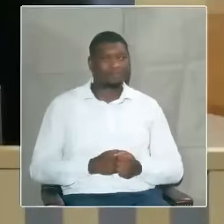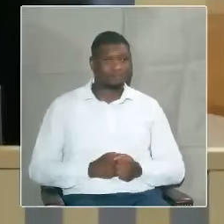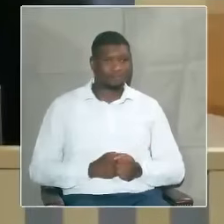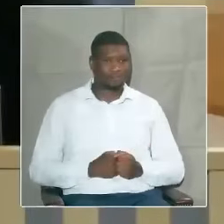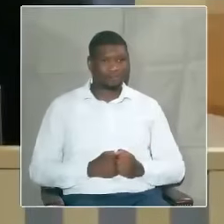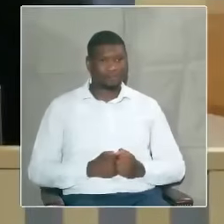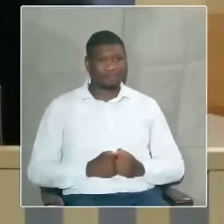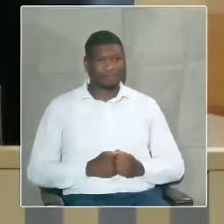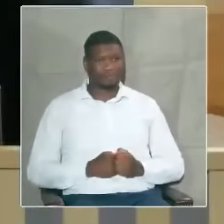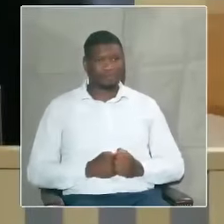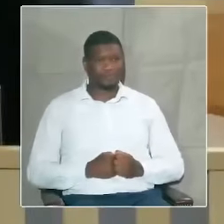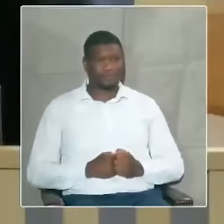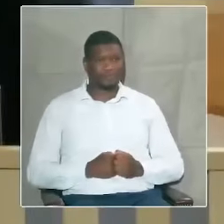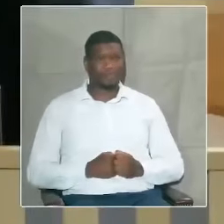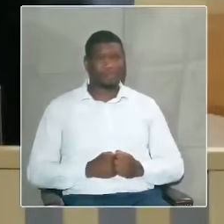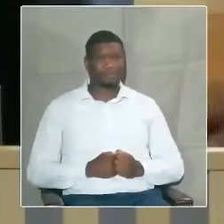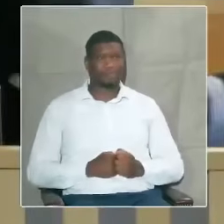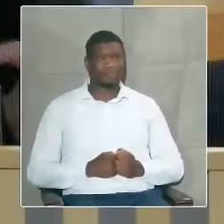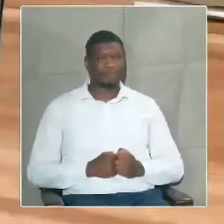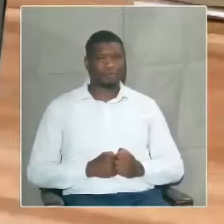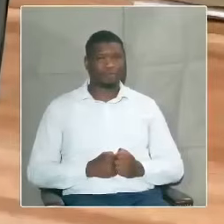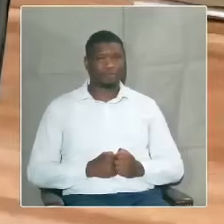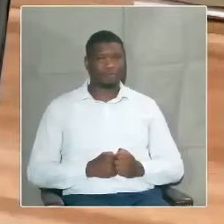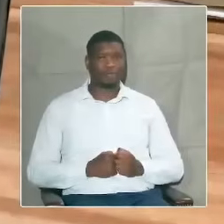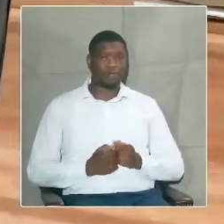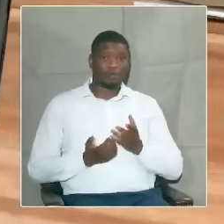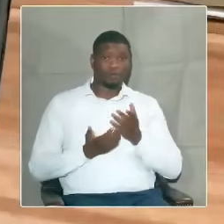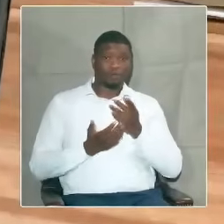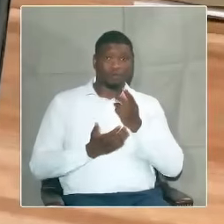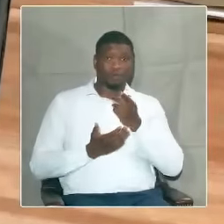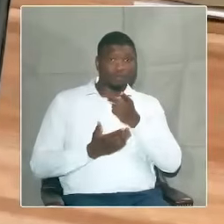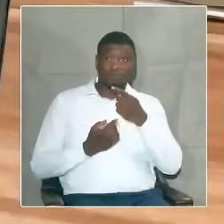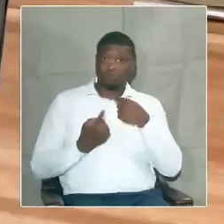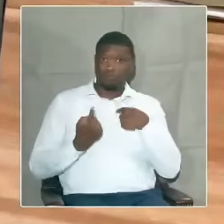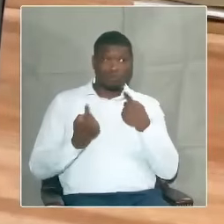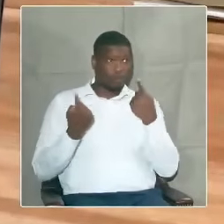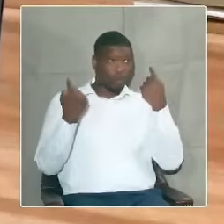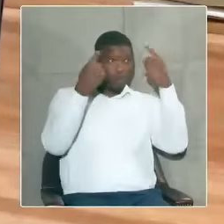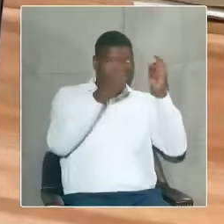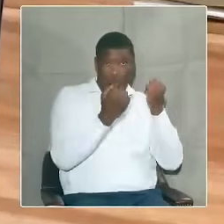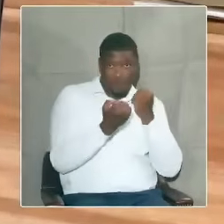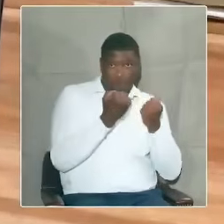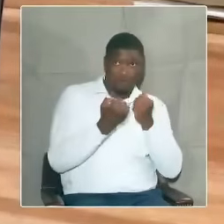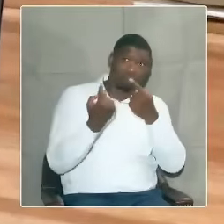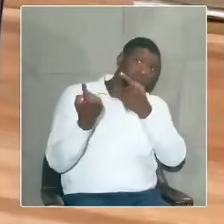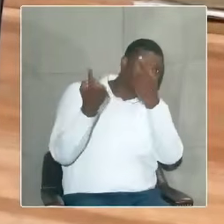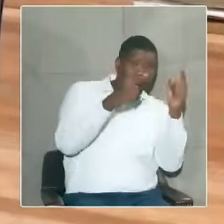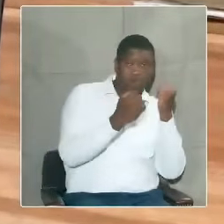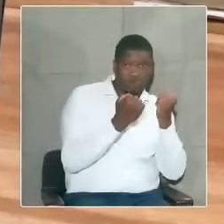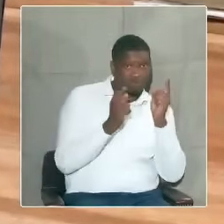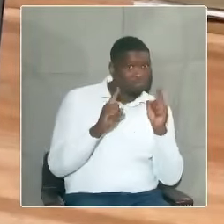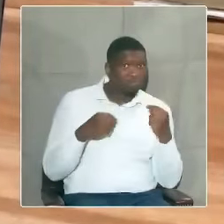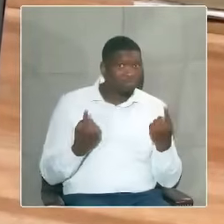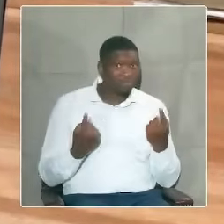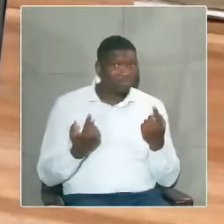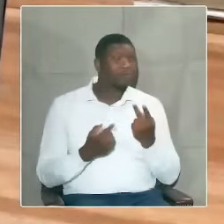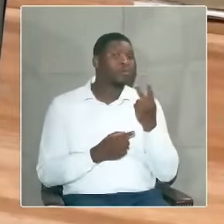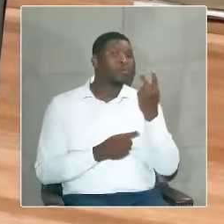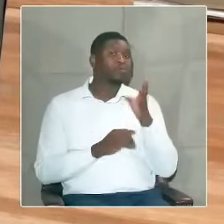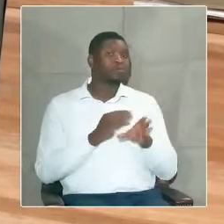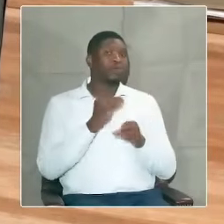Right. So you say you couldn't take the minister to court. We know you told us